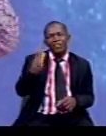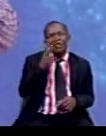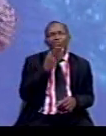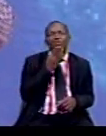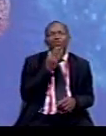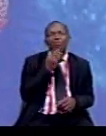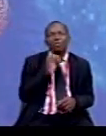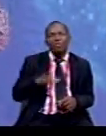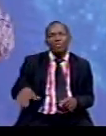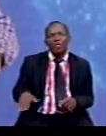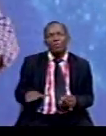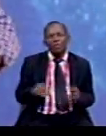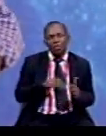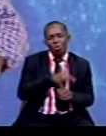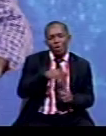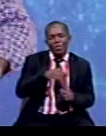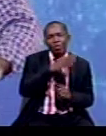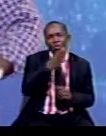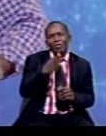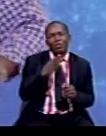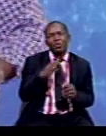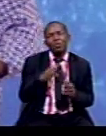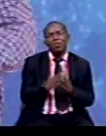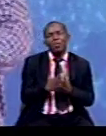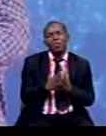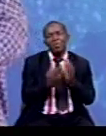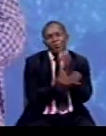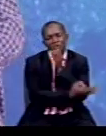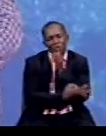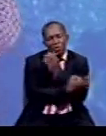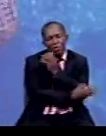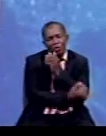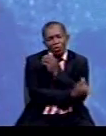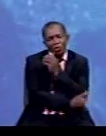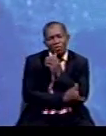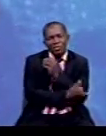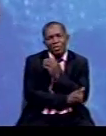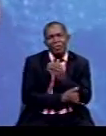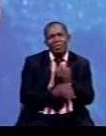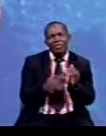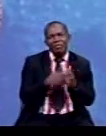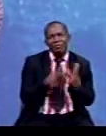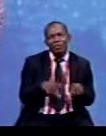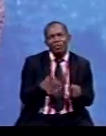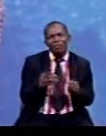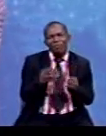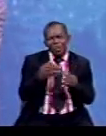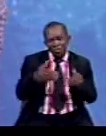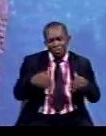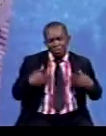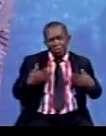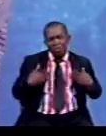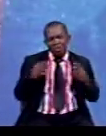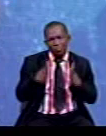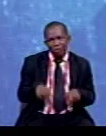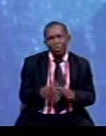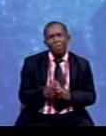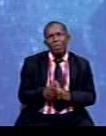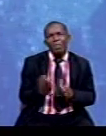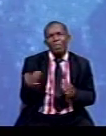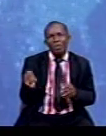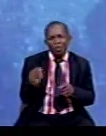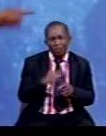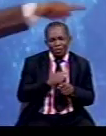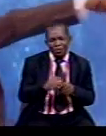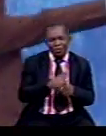though they were trained in the ways of the Babylonians, they stood to their godly principles, and